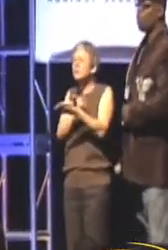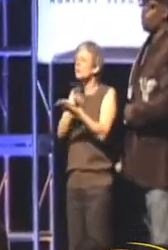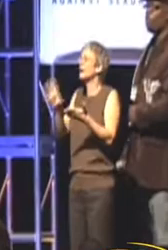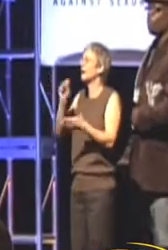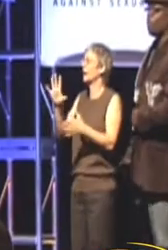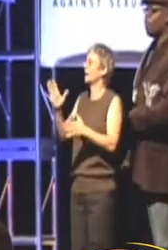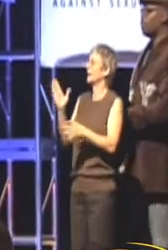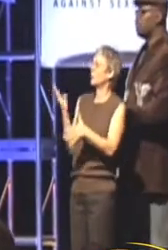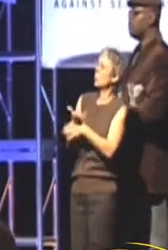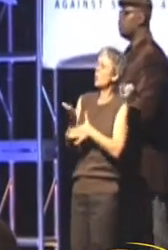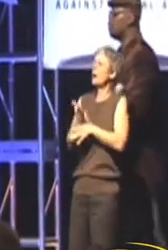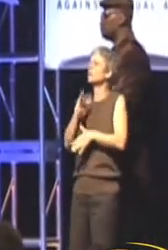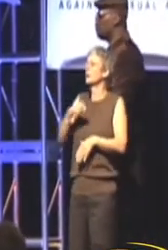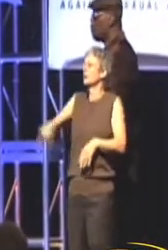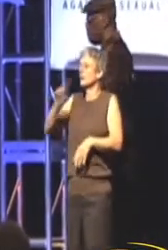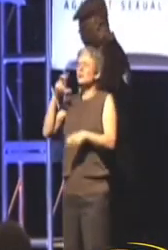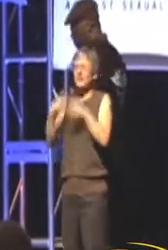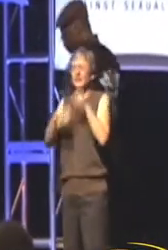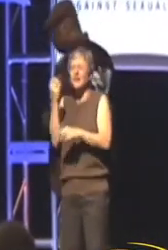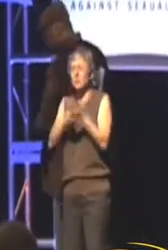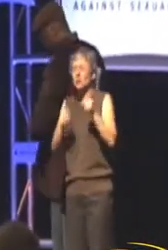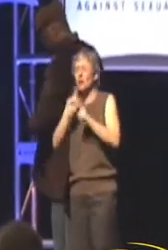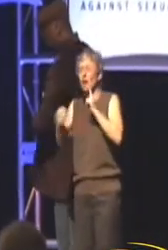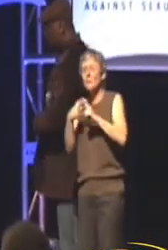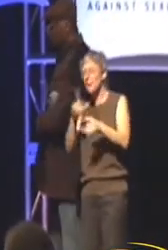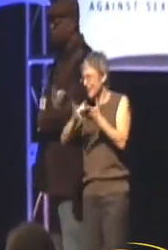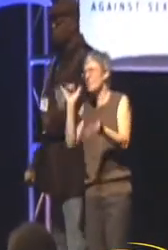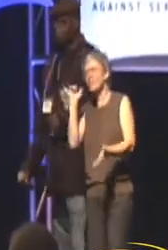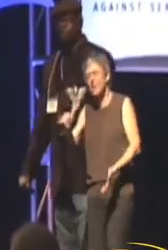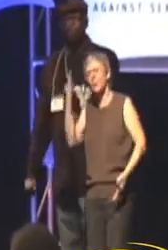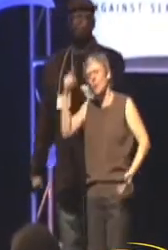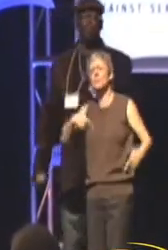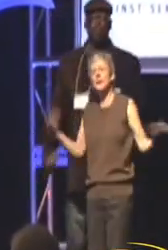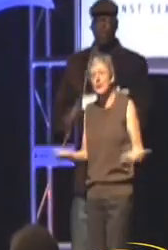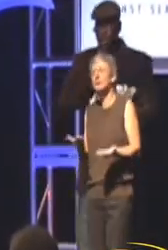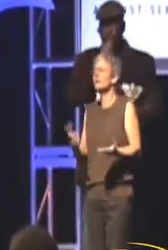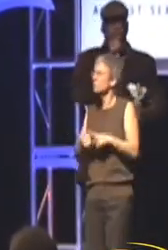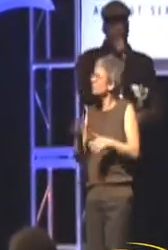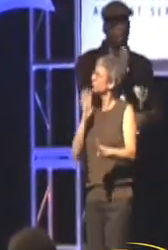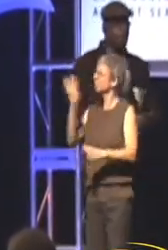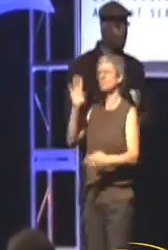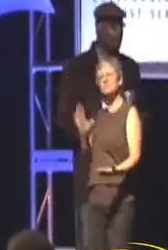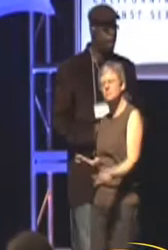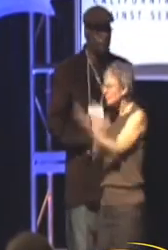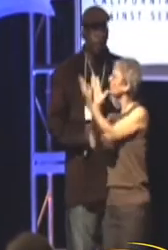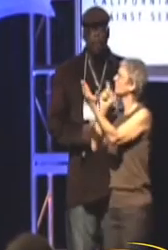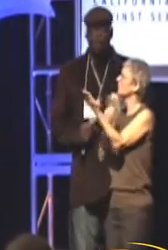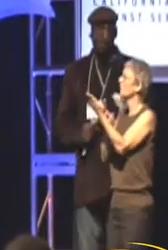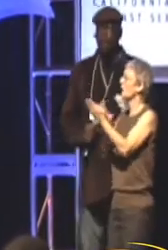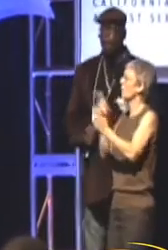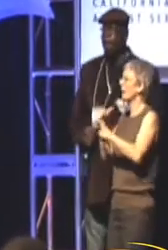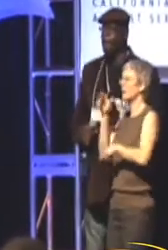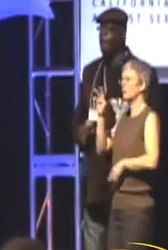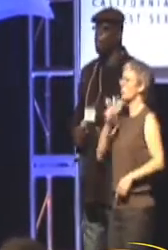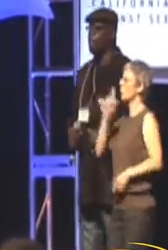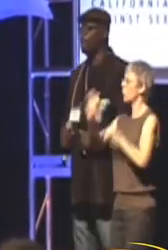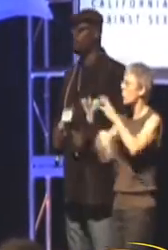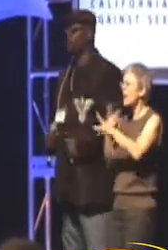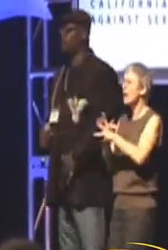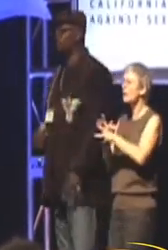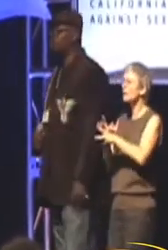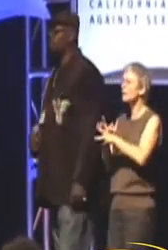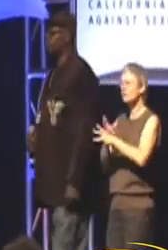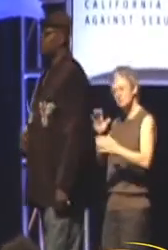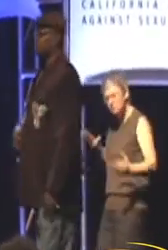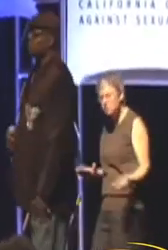sexually harassed, and I know it's a difficult piece to talk about, but that's what we're here to do. We're trying to come to talk about reality. We come